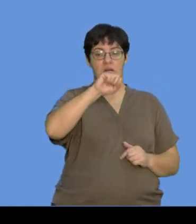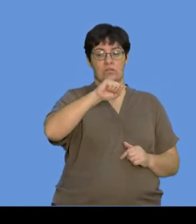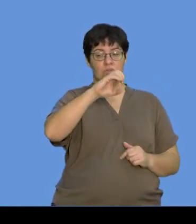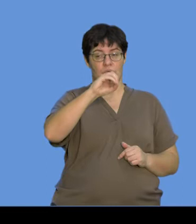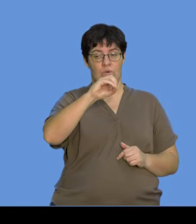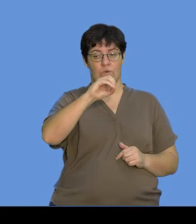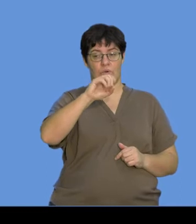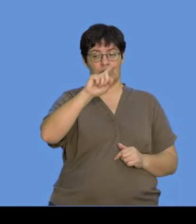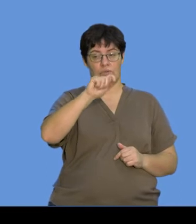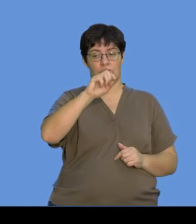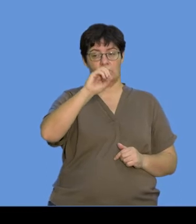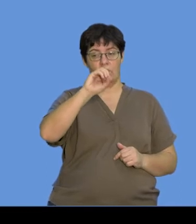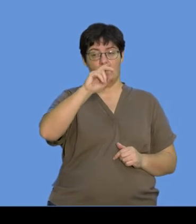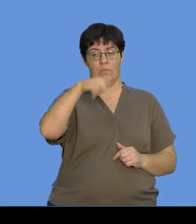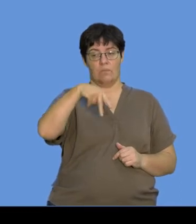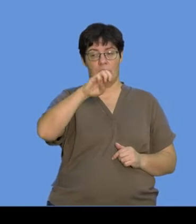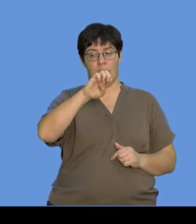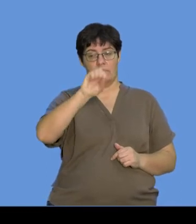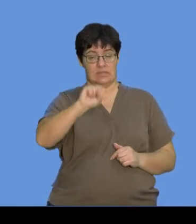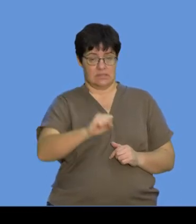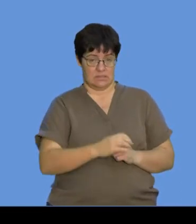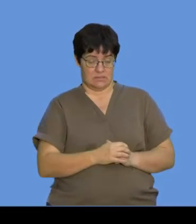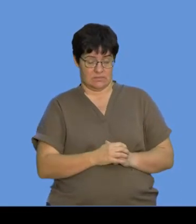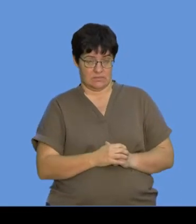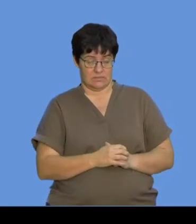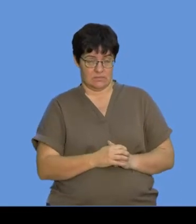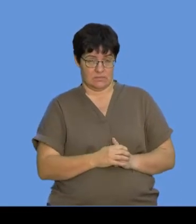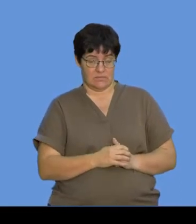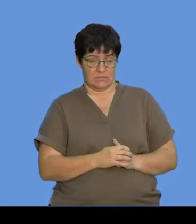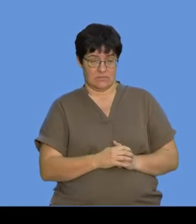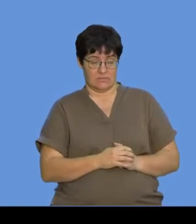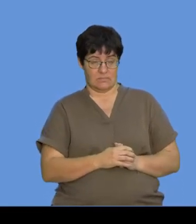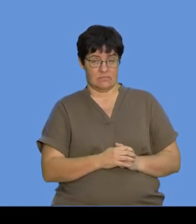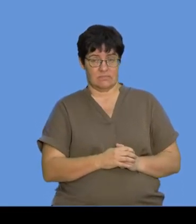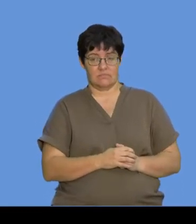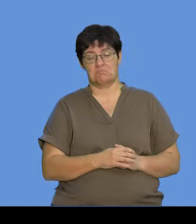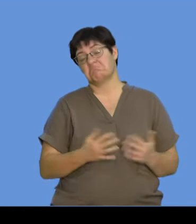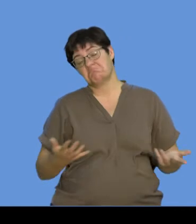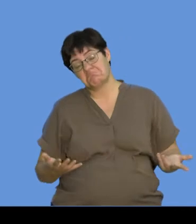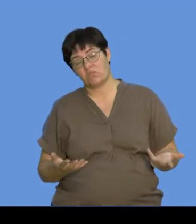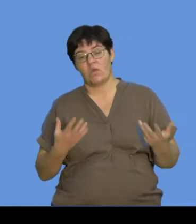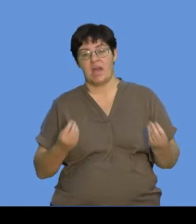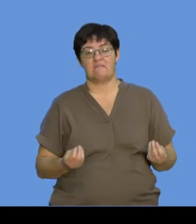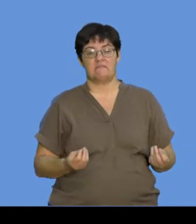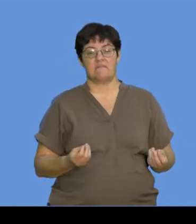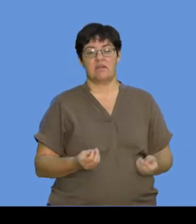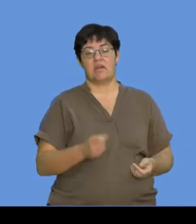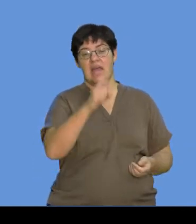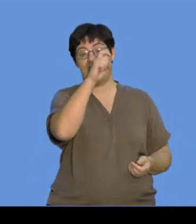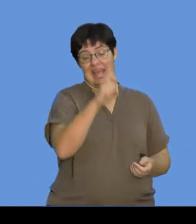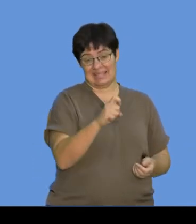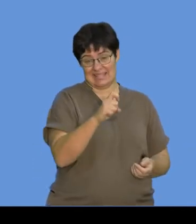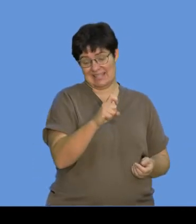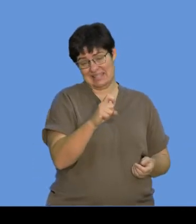them isotopes, right? So these isotopes, they exist. Let's say we can have